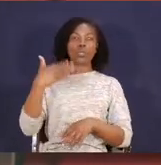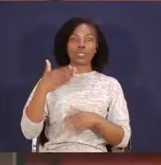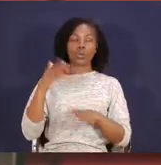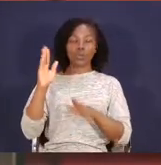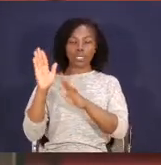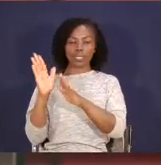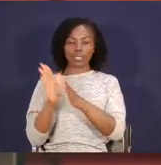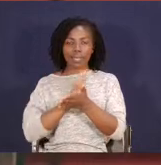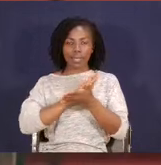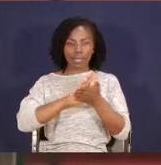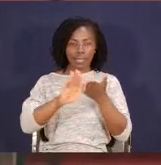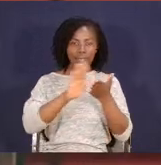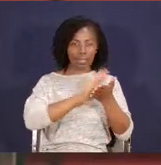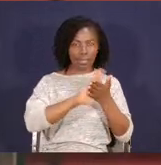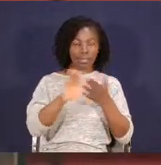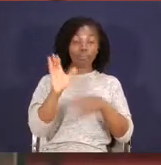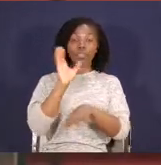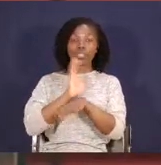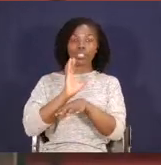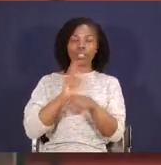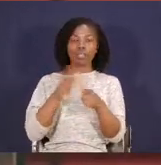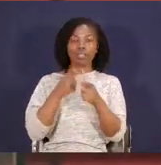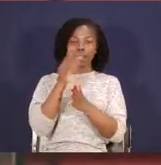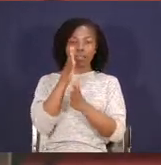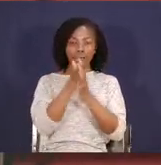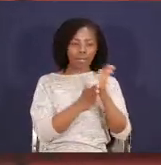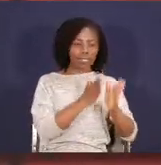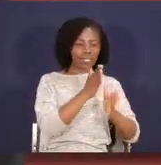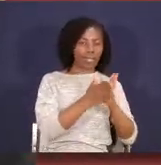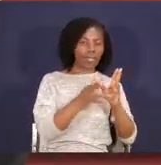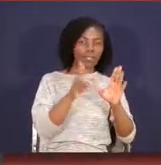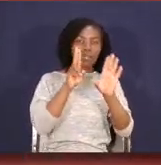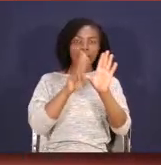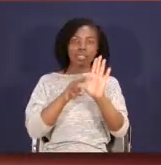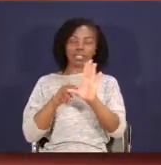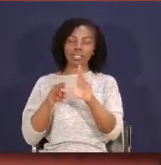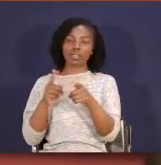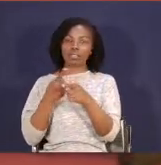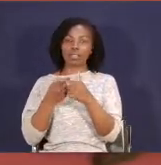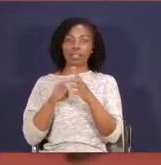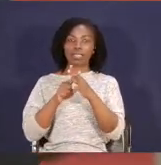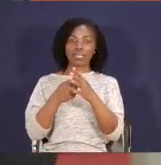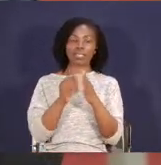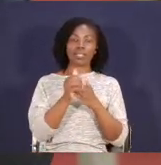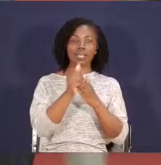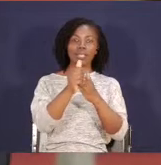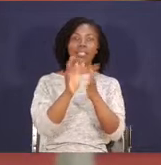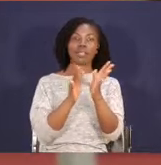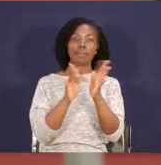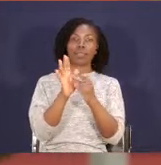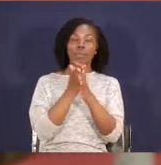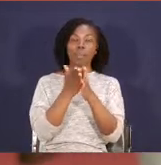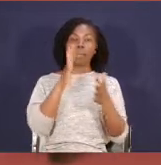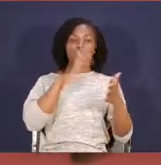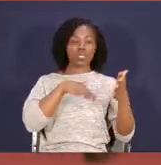church and then arrange the chairs, and then I started leading Bible studies. And somebody here, you know,